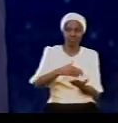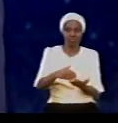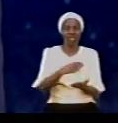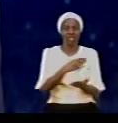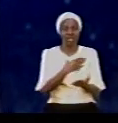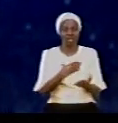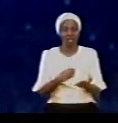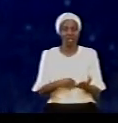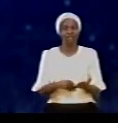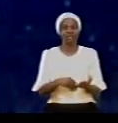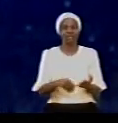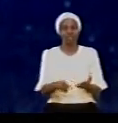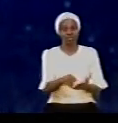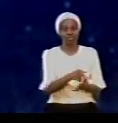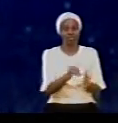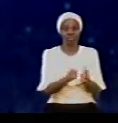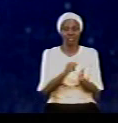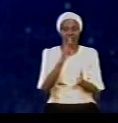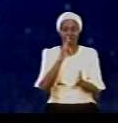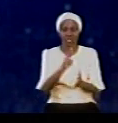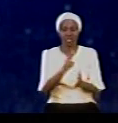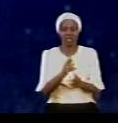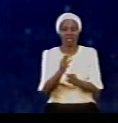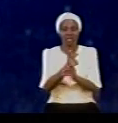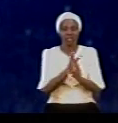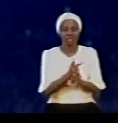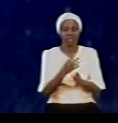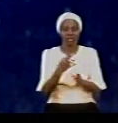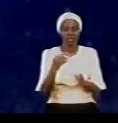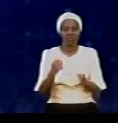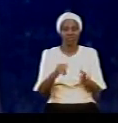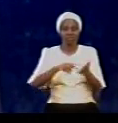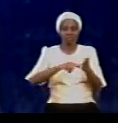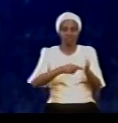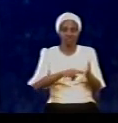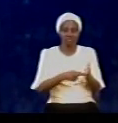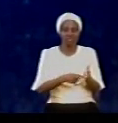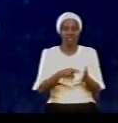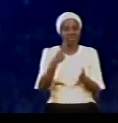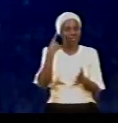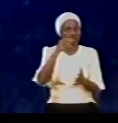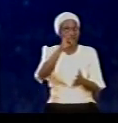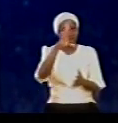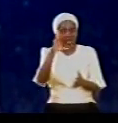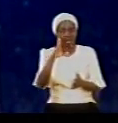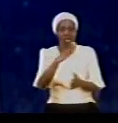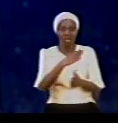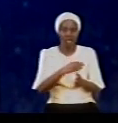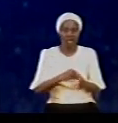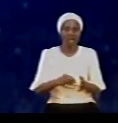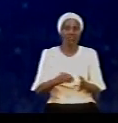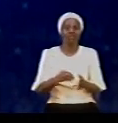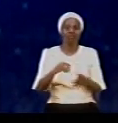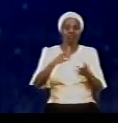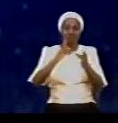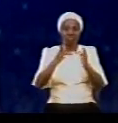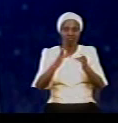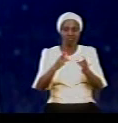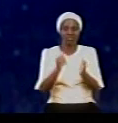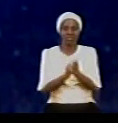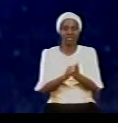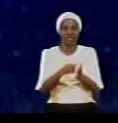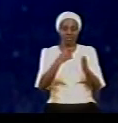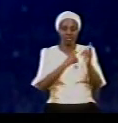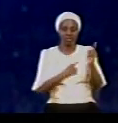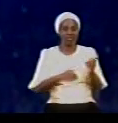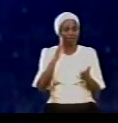light, internet, that the Lord will help them so that whatever challenges that are there, the Lord will grant them